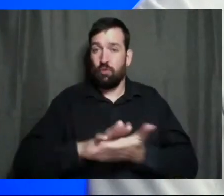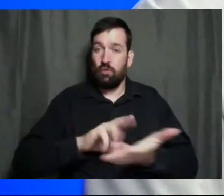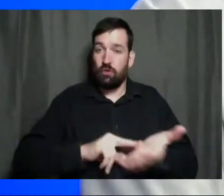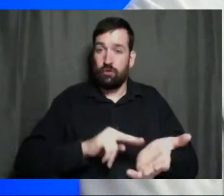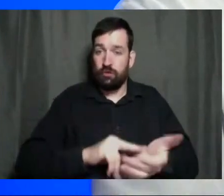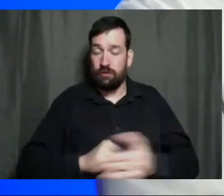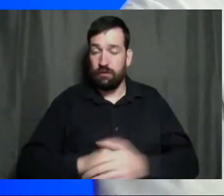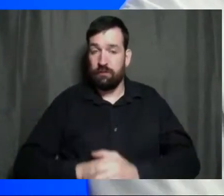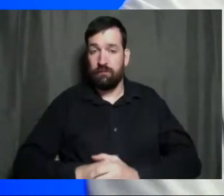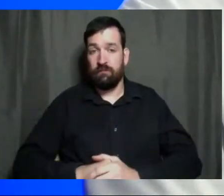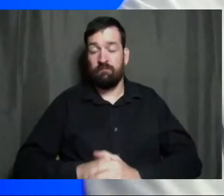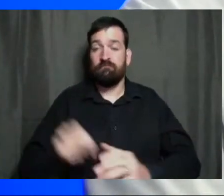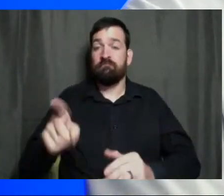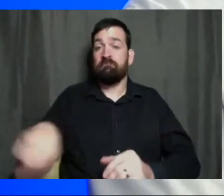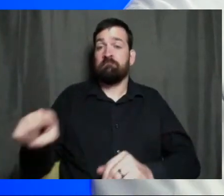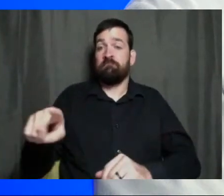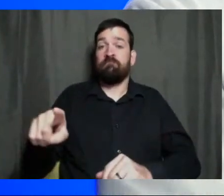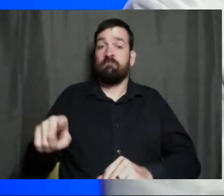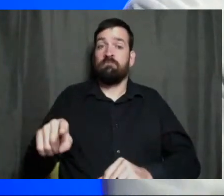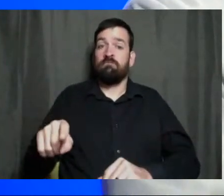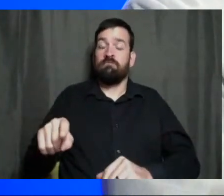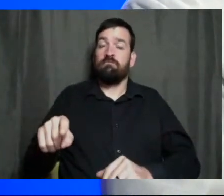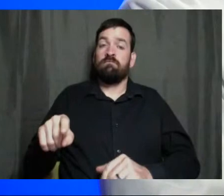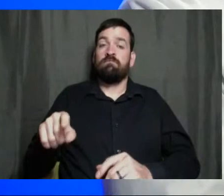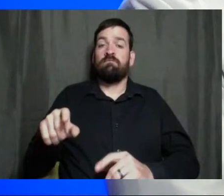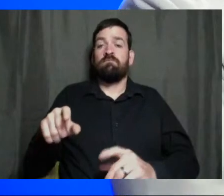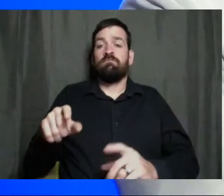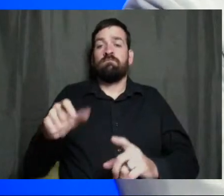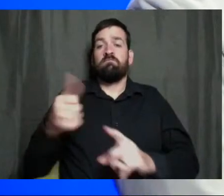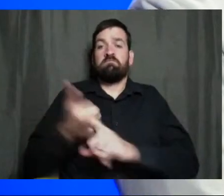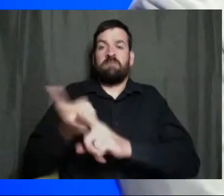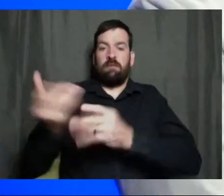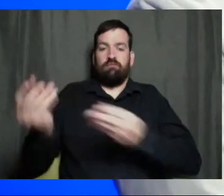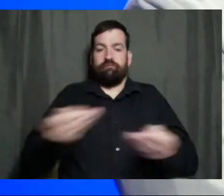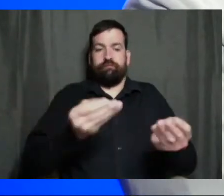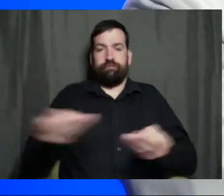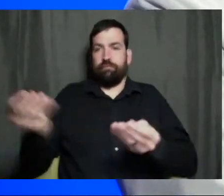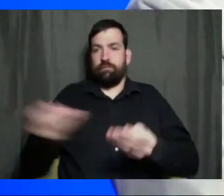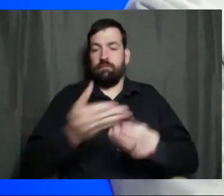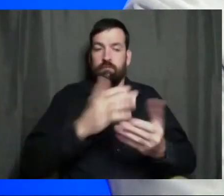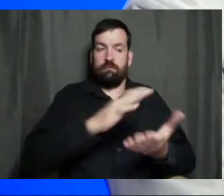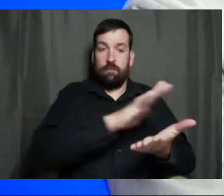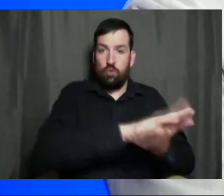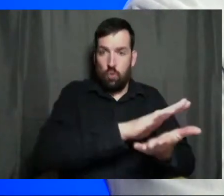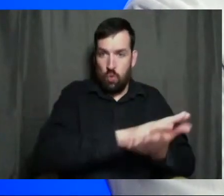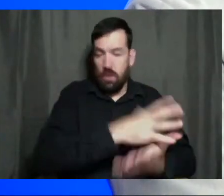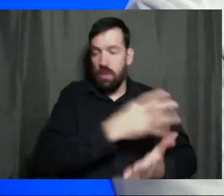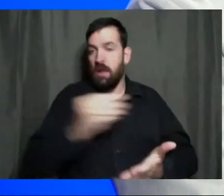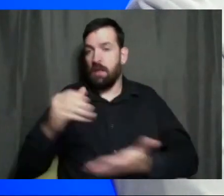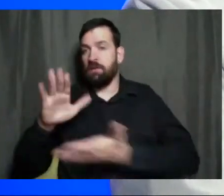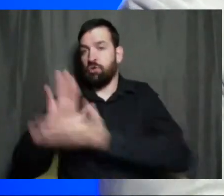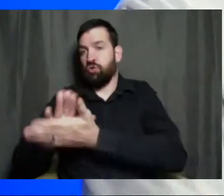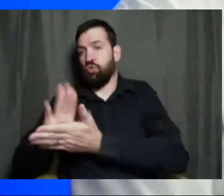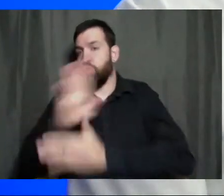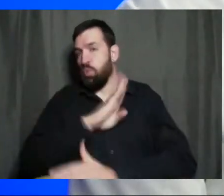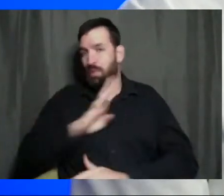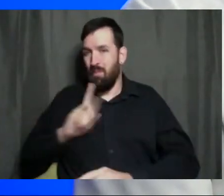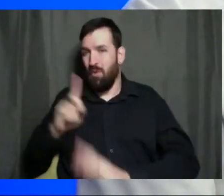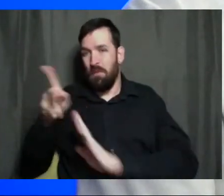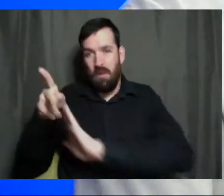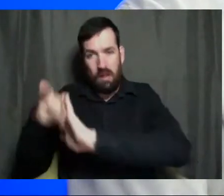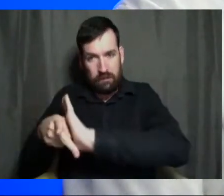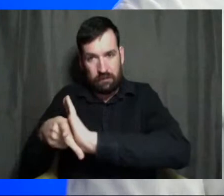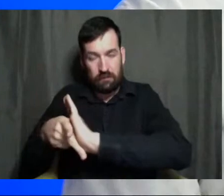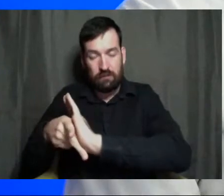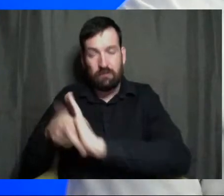they have to, they're the go-between between the school and the school board's policy, and then the parents